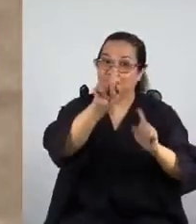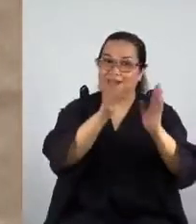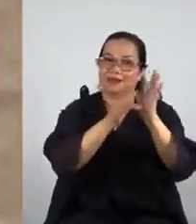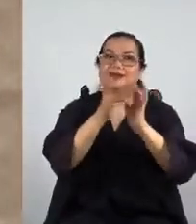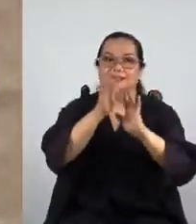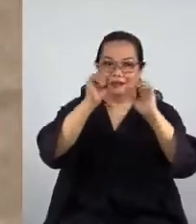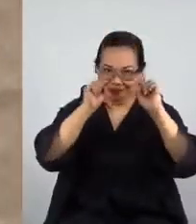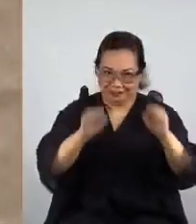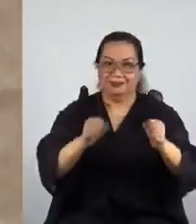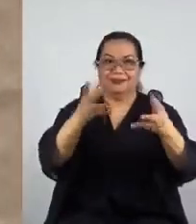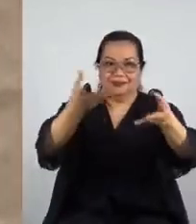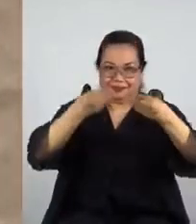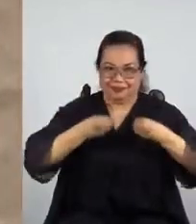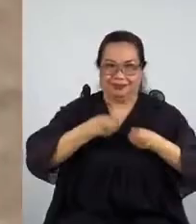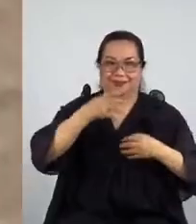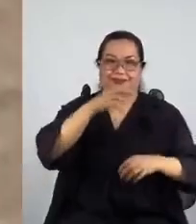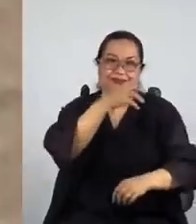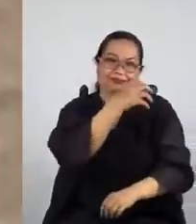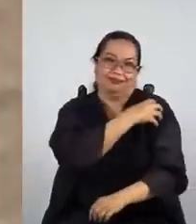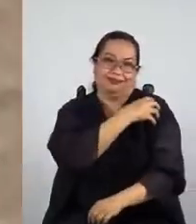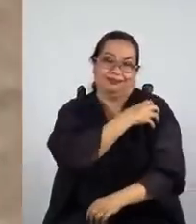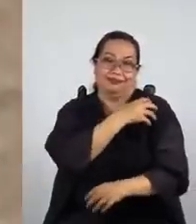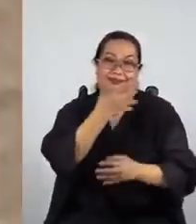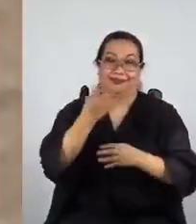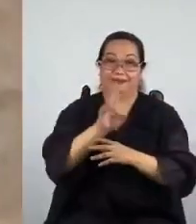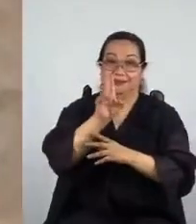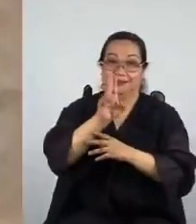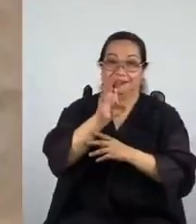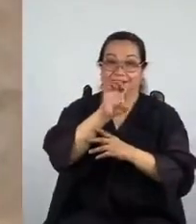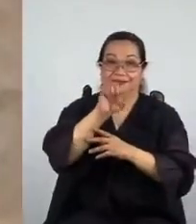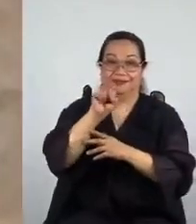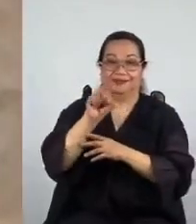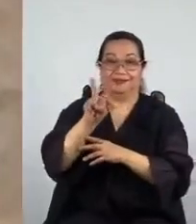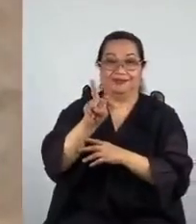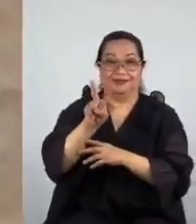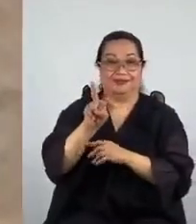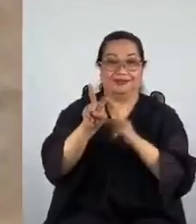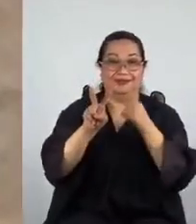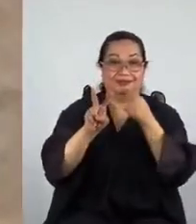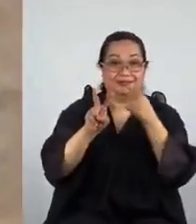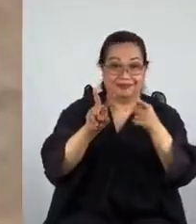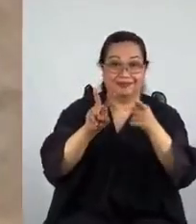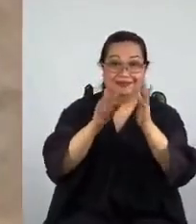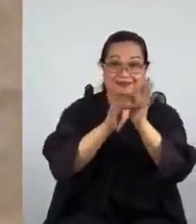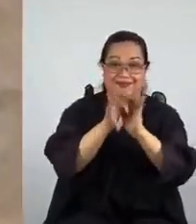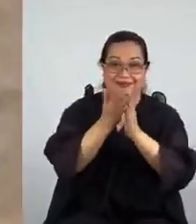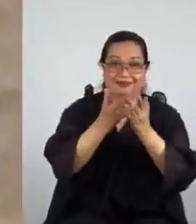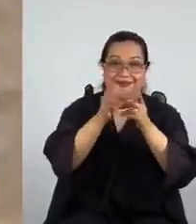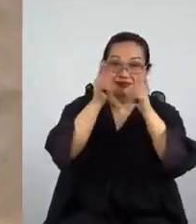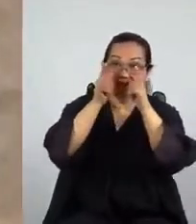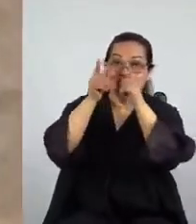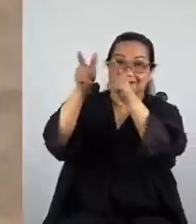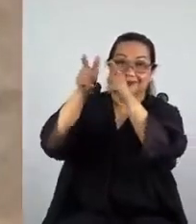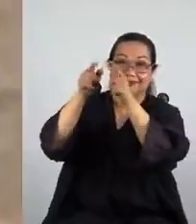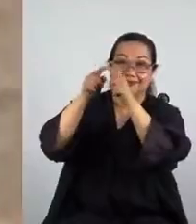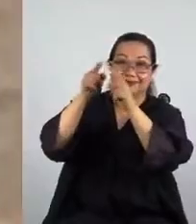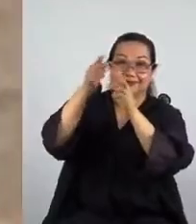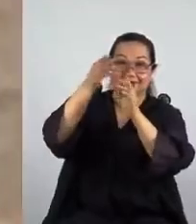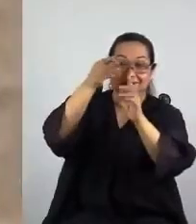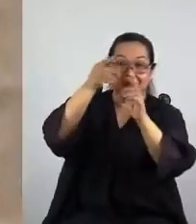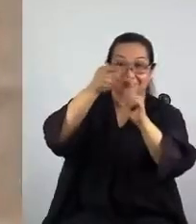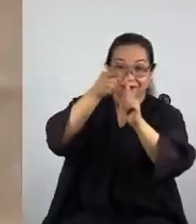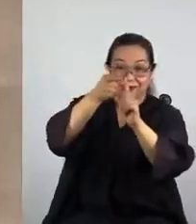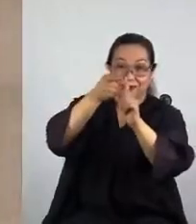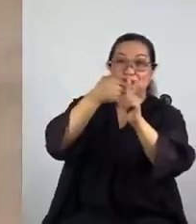And here I'd like to use our ESV version. It says, looking to Jesus, the